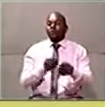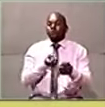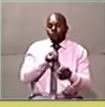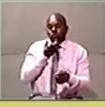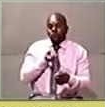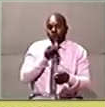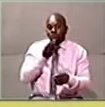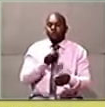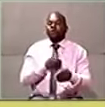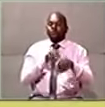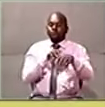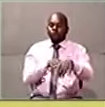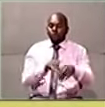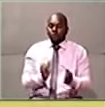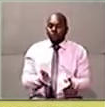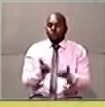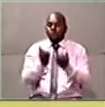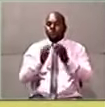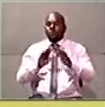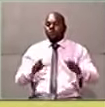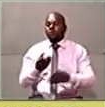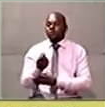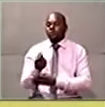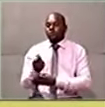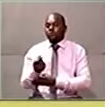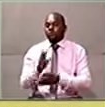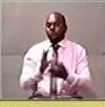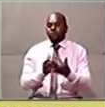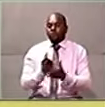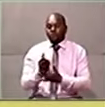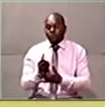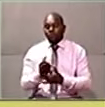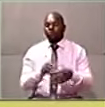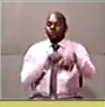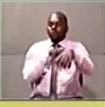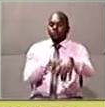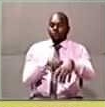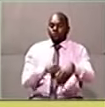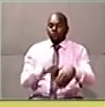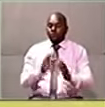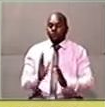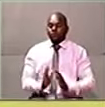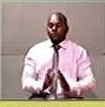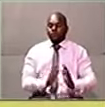country to enhance their household incomes through such farming arrangements.